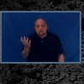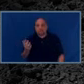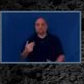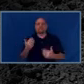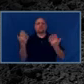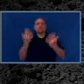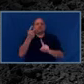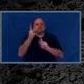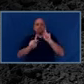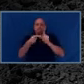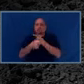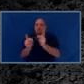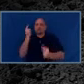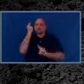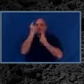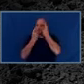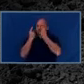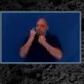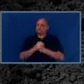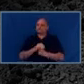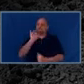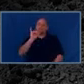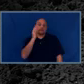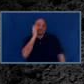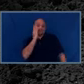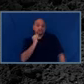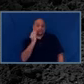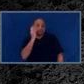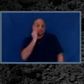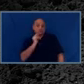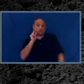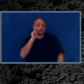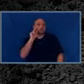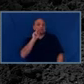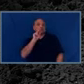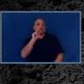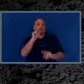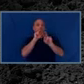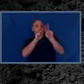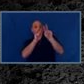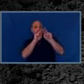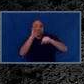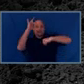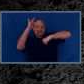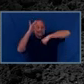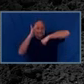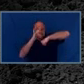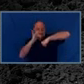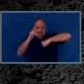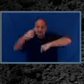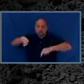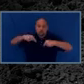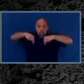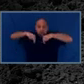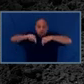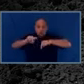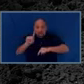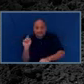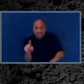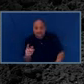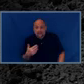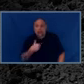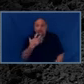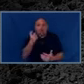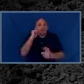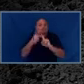wondering is, was that experience watching Bennu, do the tag, was that nerve-wracking? And I really want to hear from everybody, starting